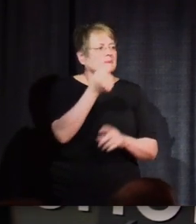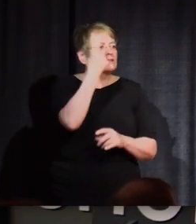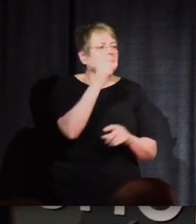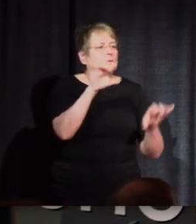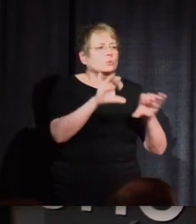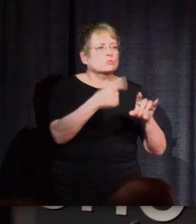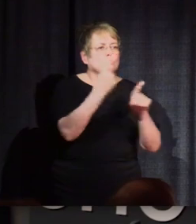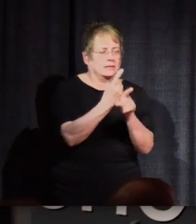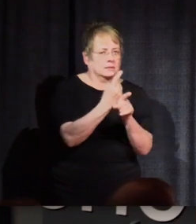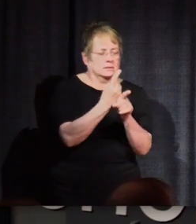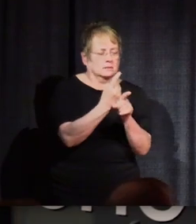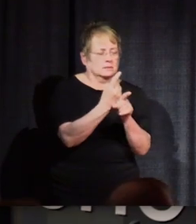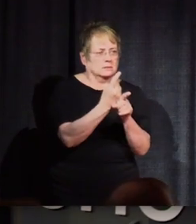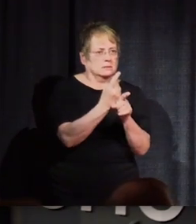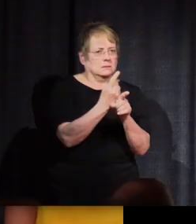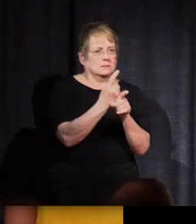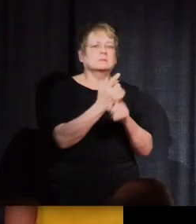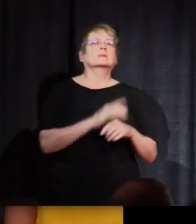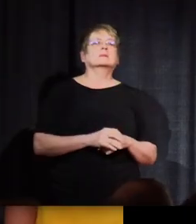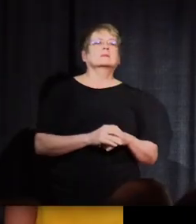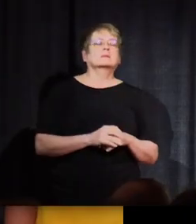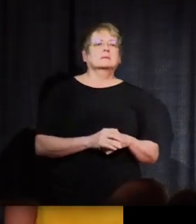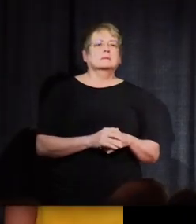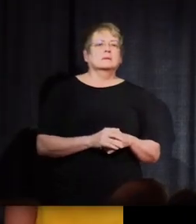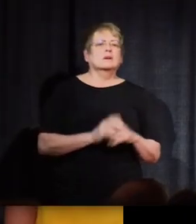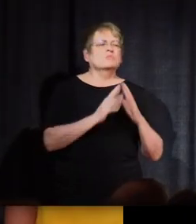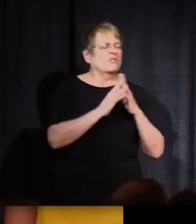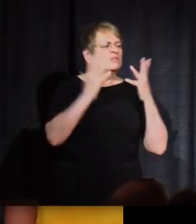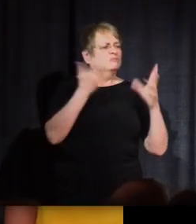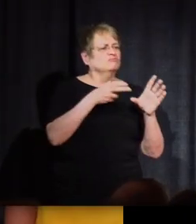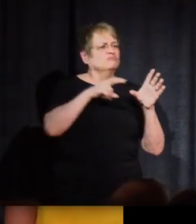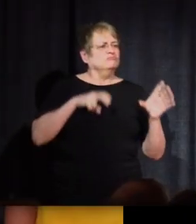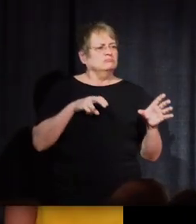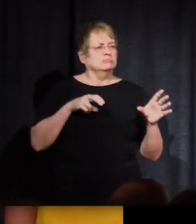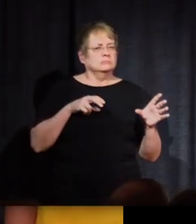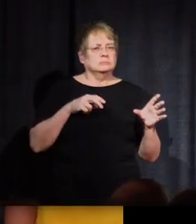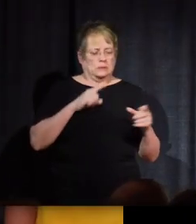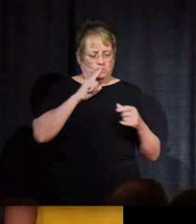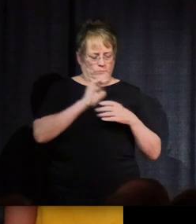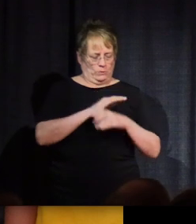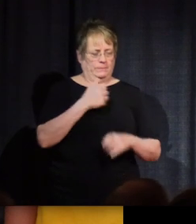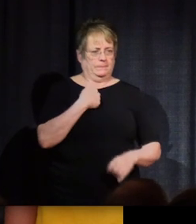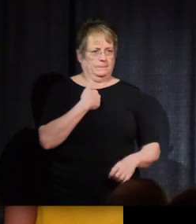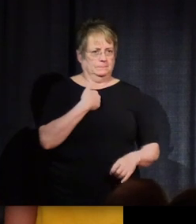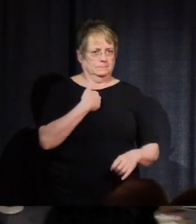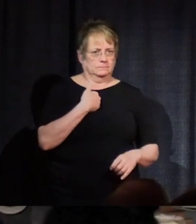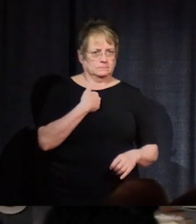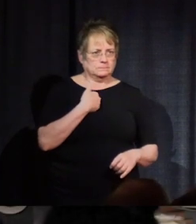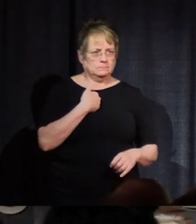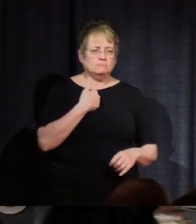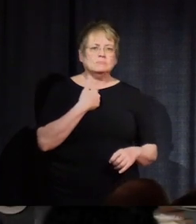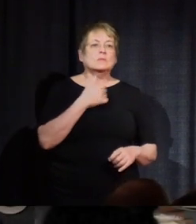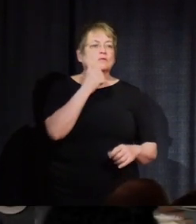right when i stepped back into the sport of wrestling as a leader i made a promise to myself i would only